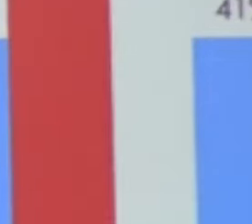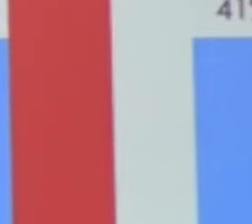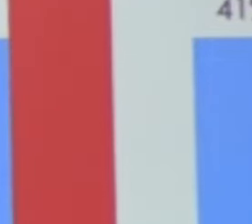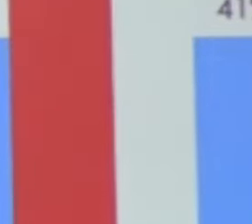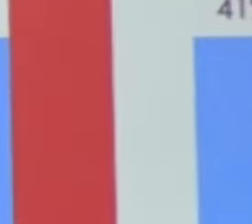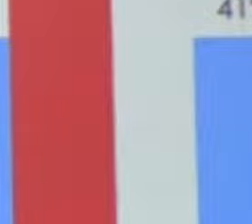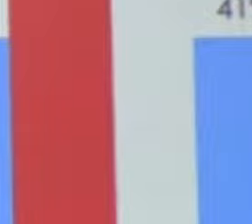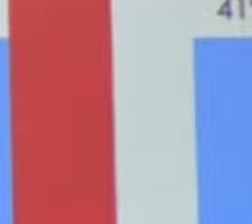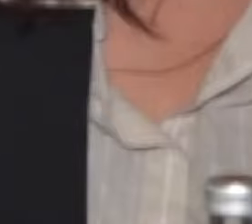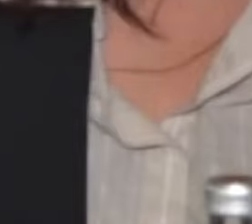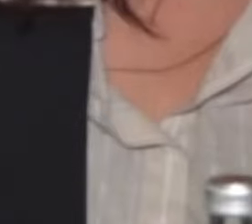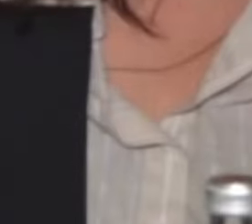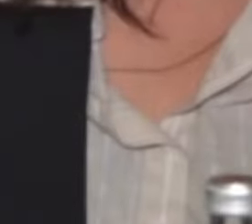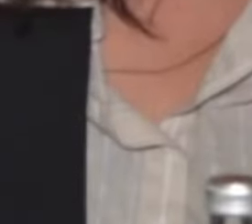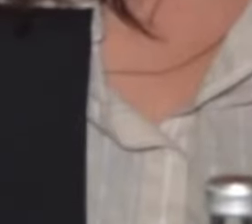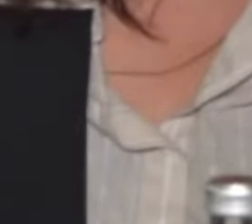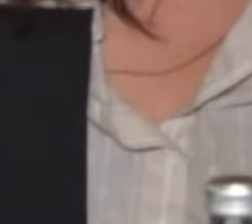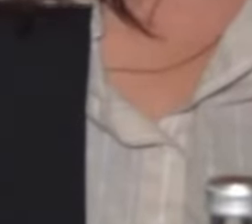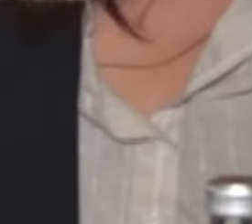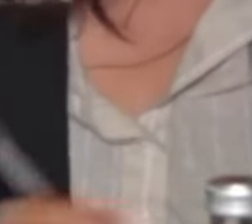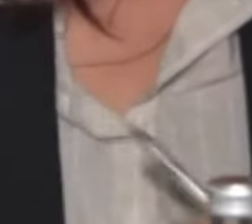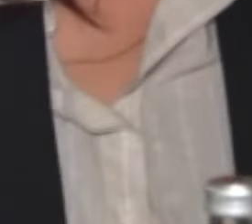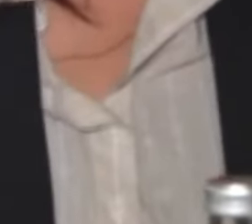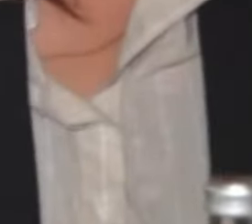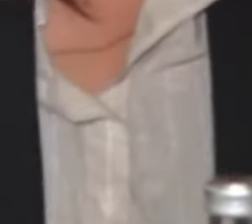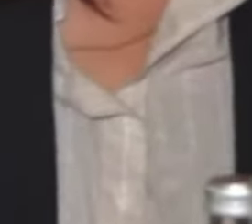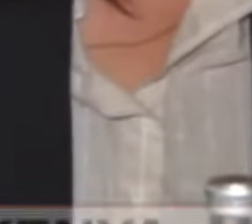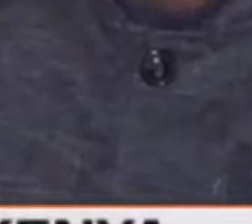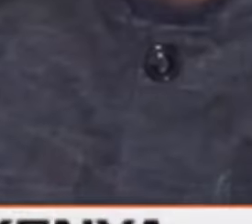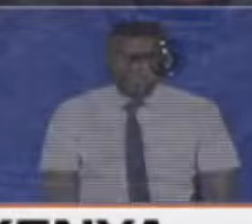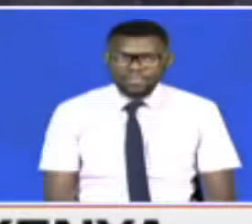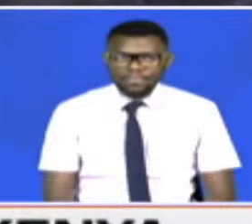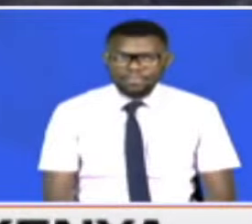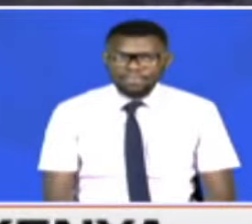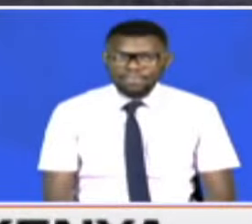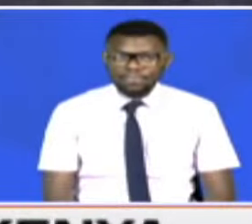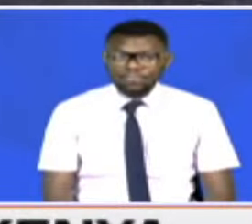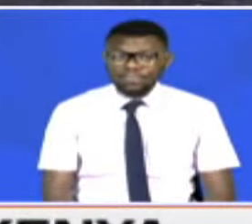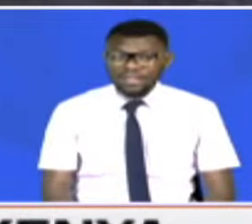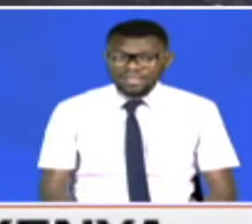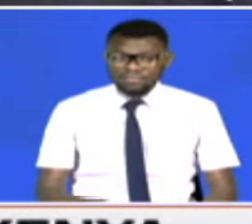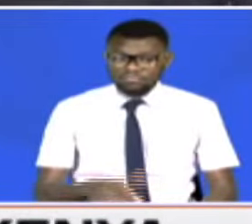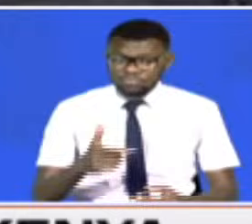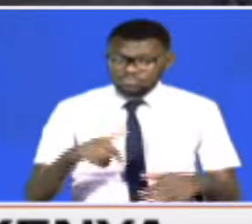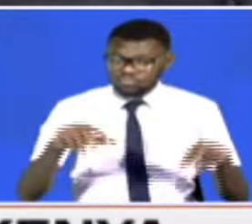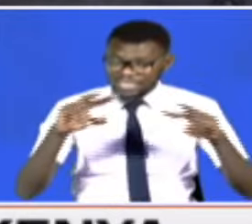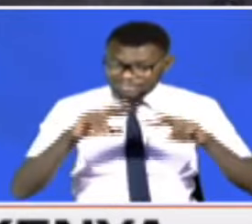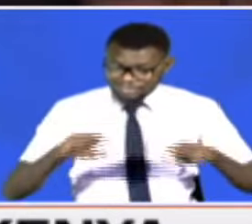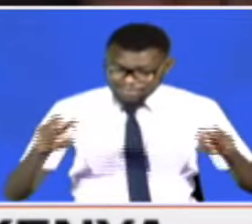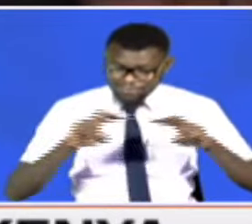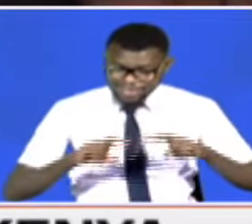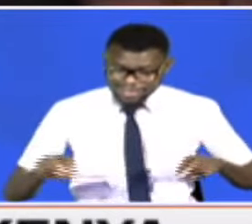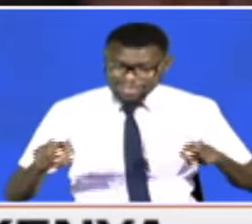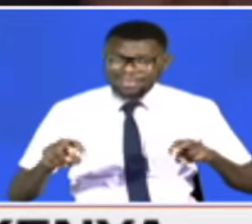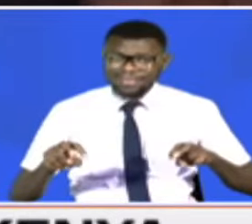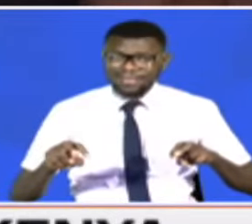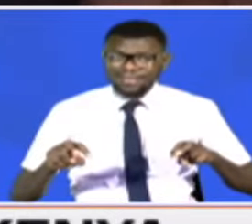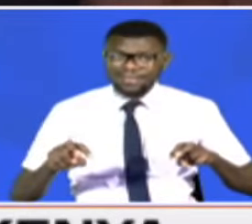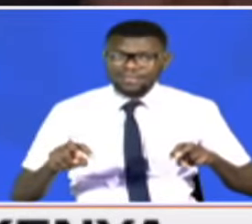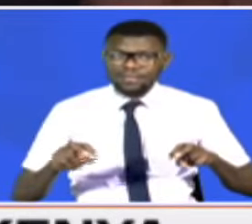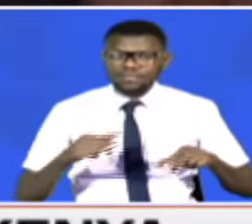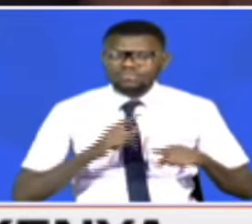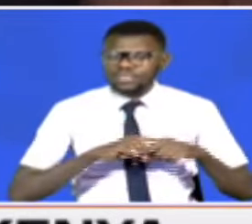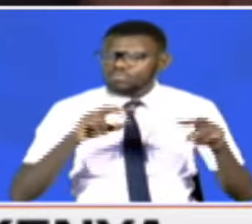for Development Studies and the Afrobarometer, a Pan-Africa non-partisan survey research network. In the